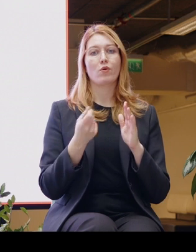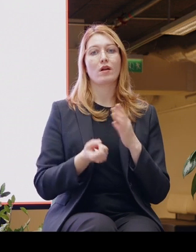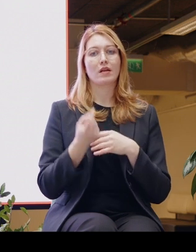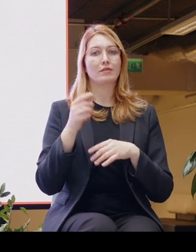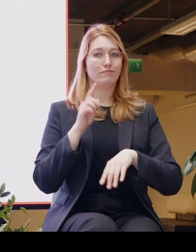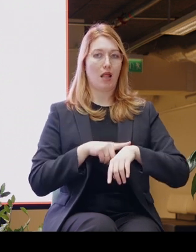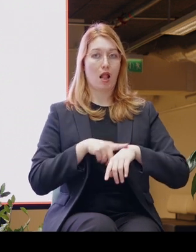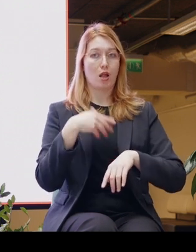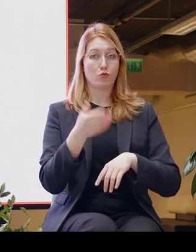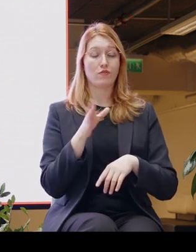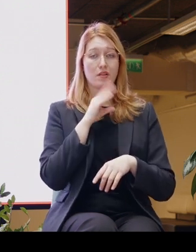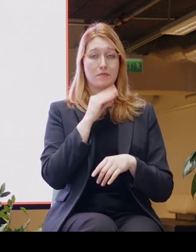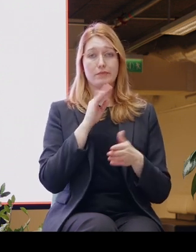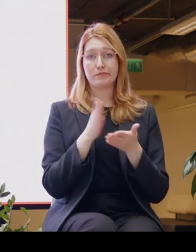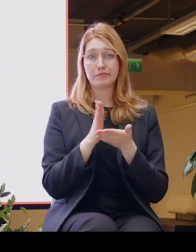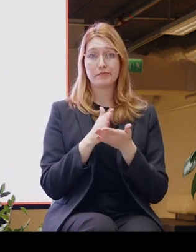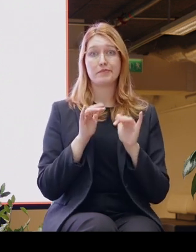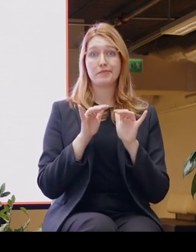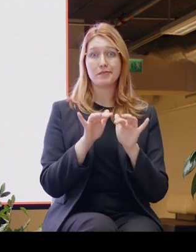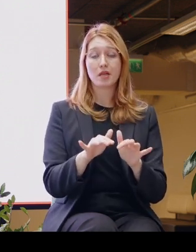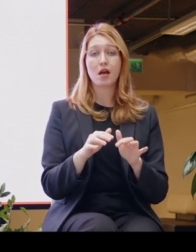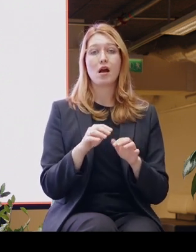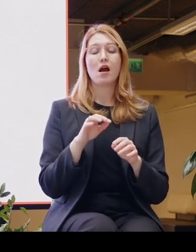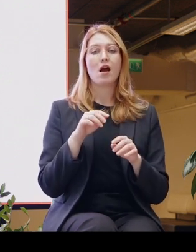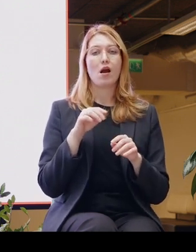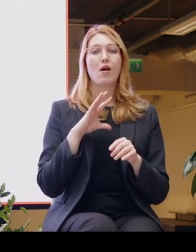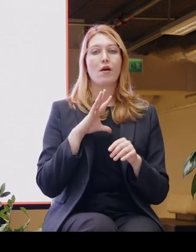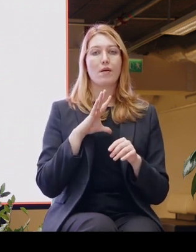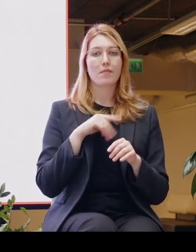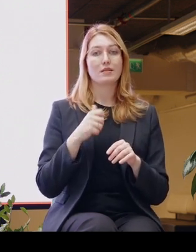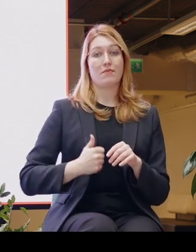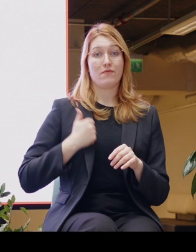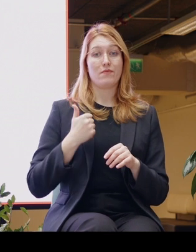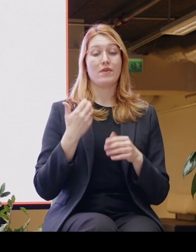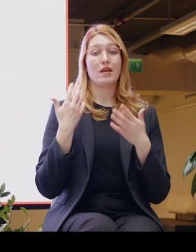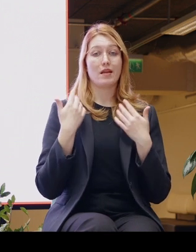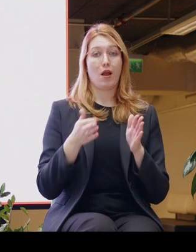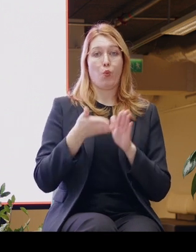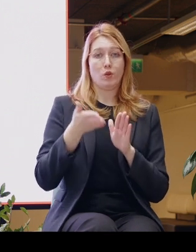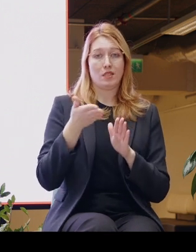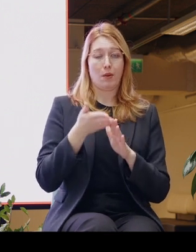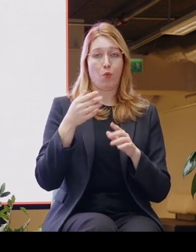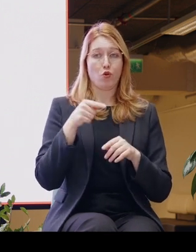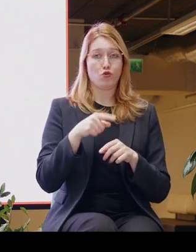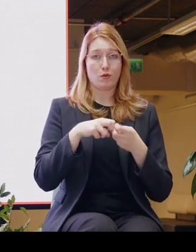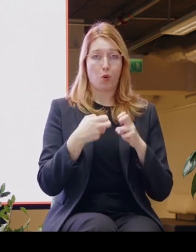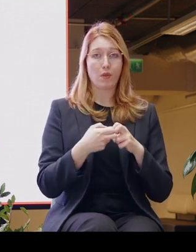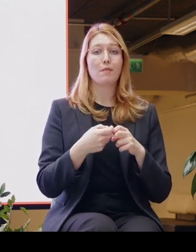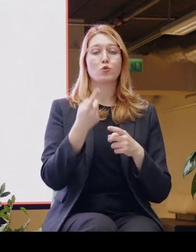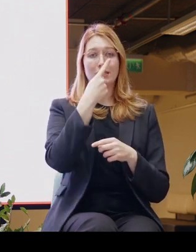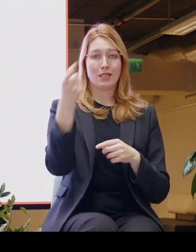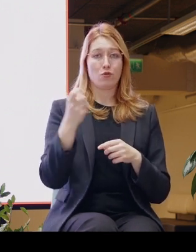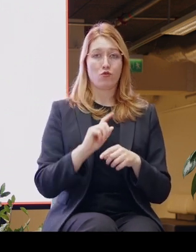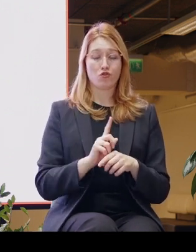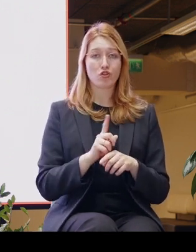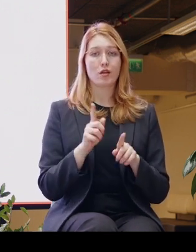time, the procedure will be closed after the company has been proven with the report and the photos